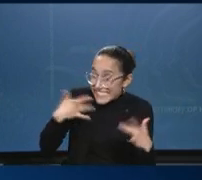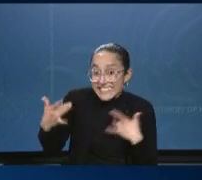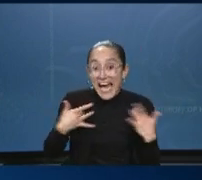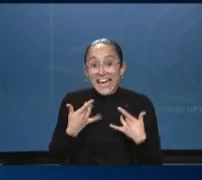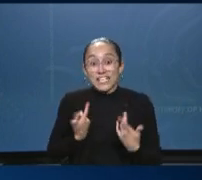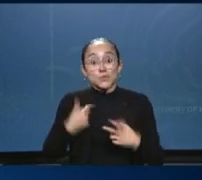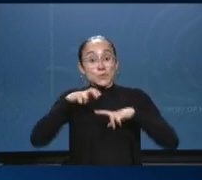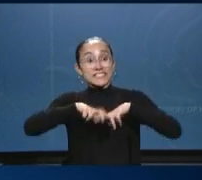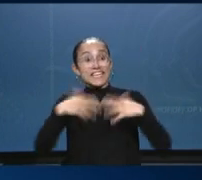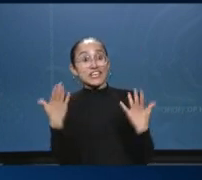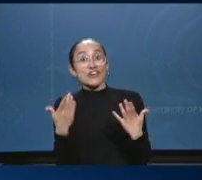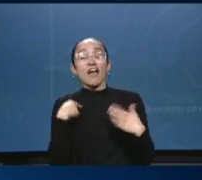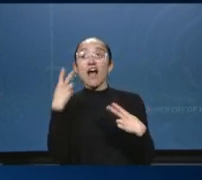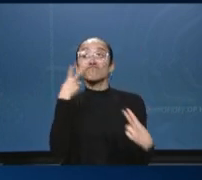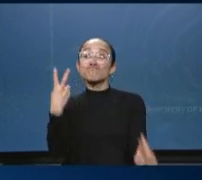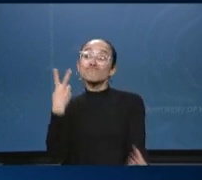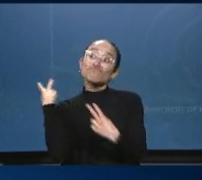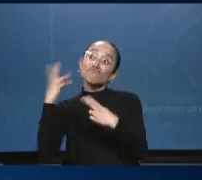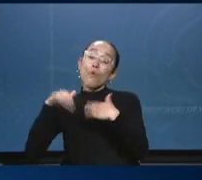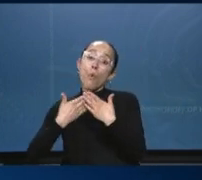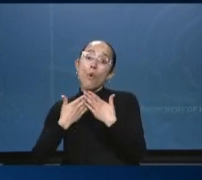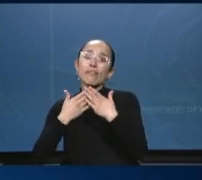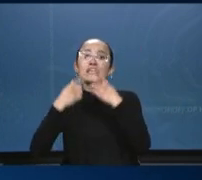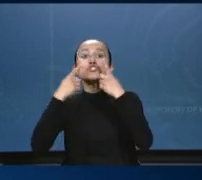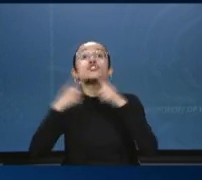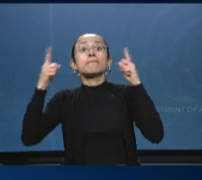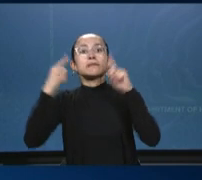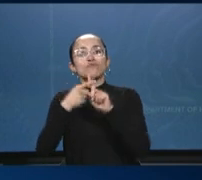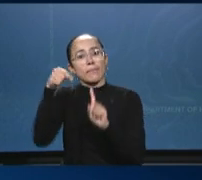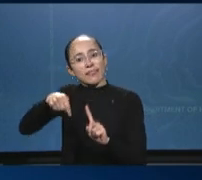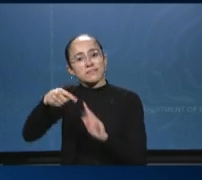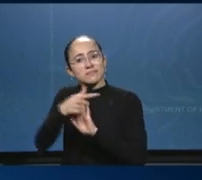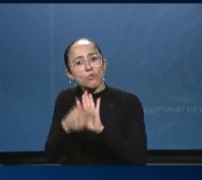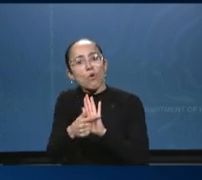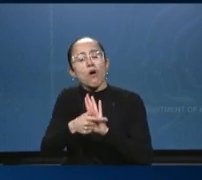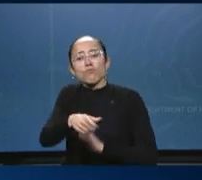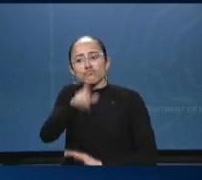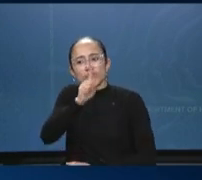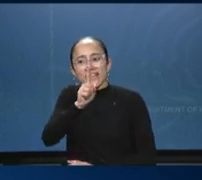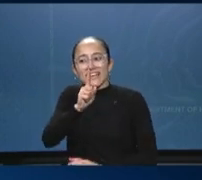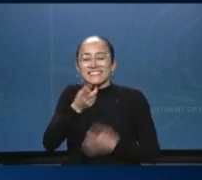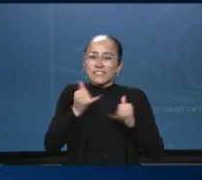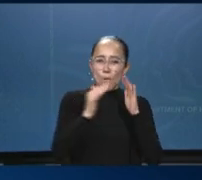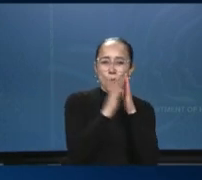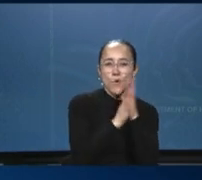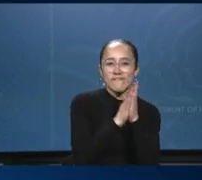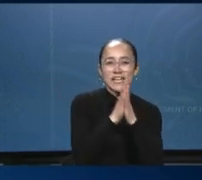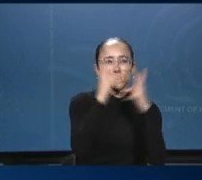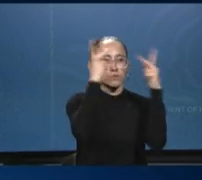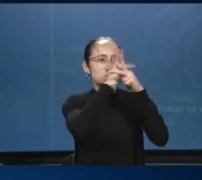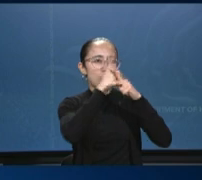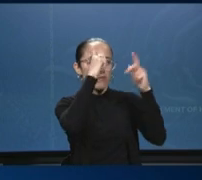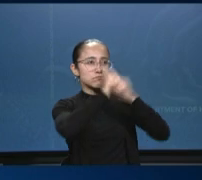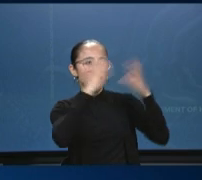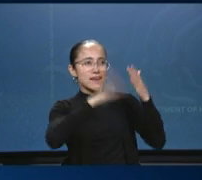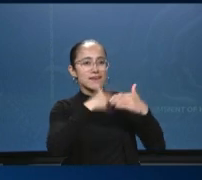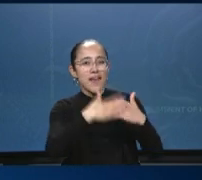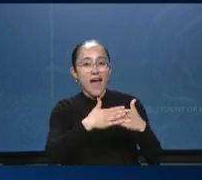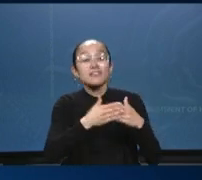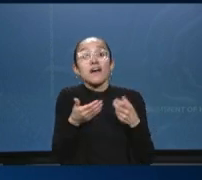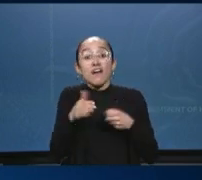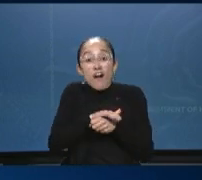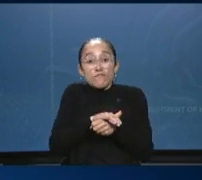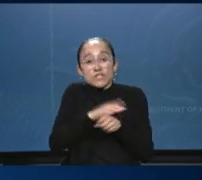and recall all the achievements of the Affordable Care Act, it's quite motivating as well to think about what comes next. So coverage and